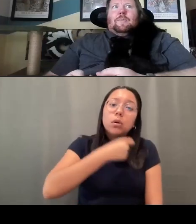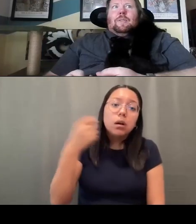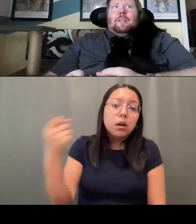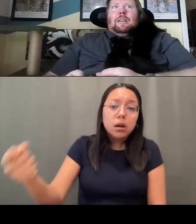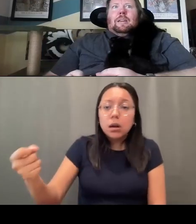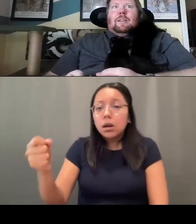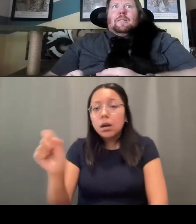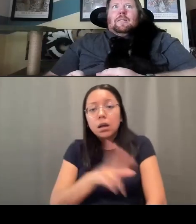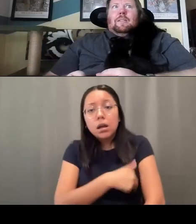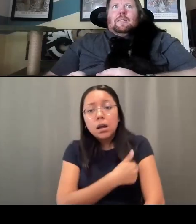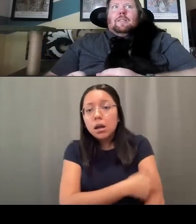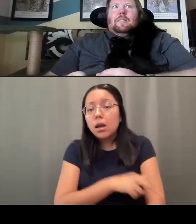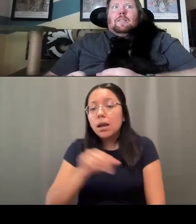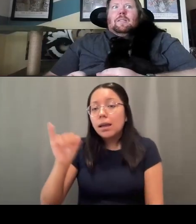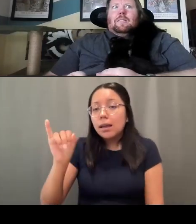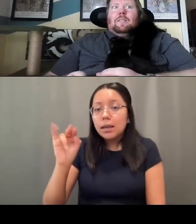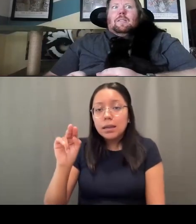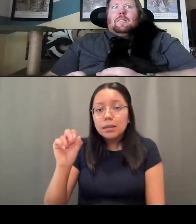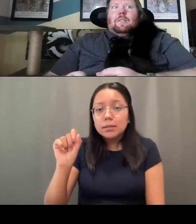yeah, I think really,